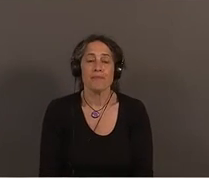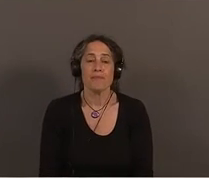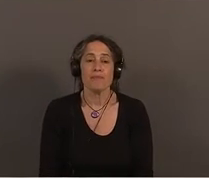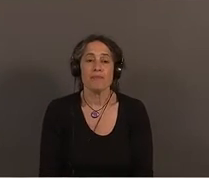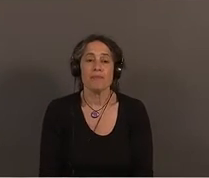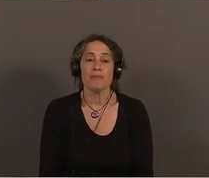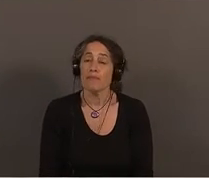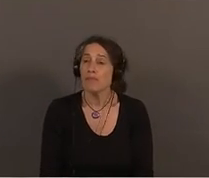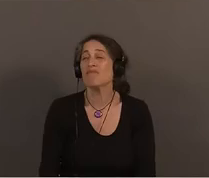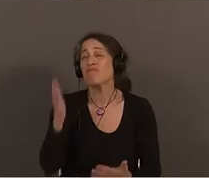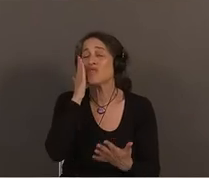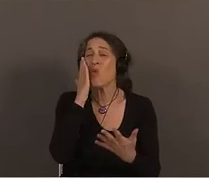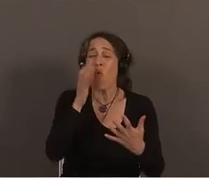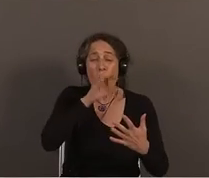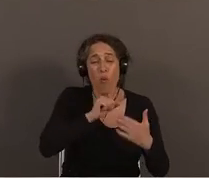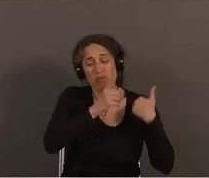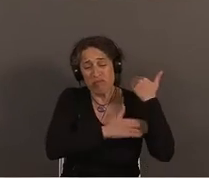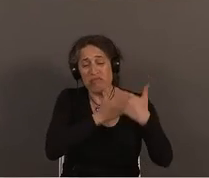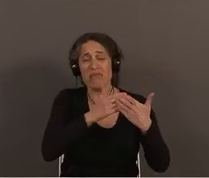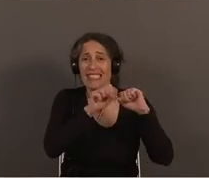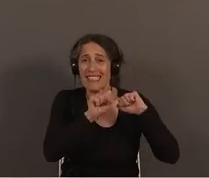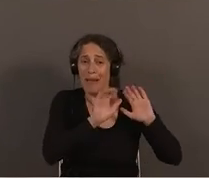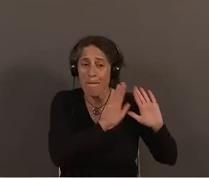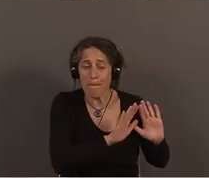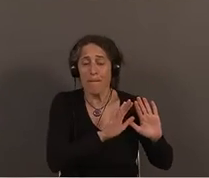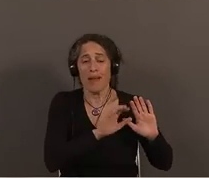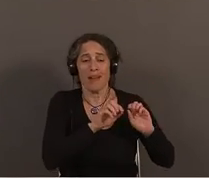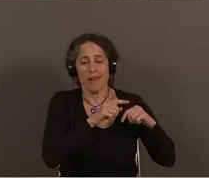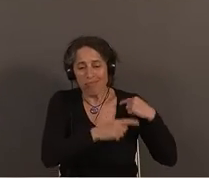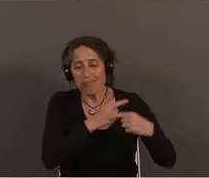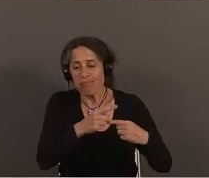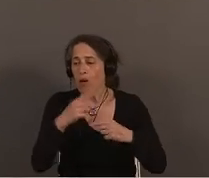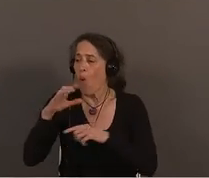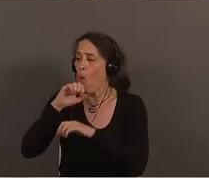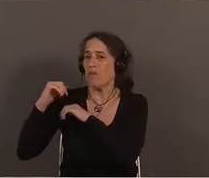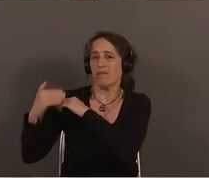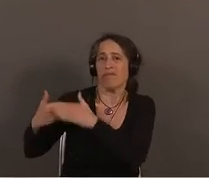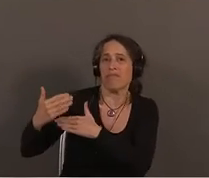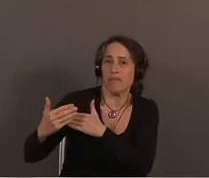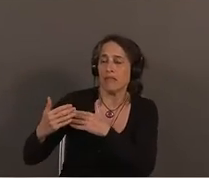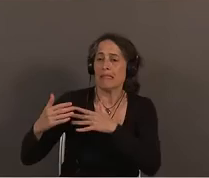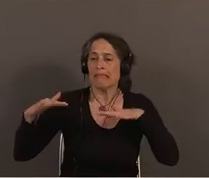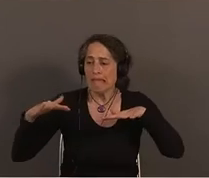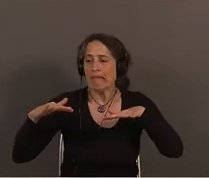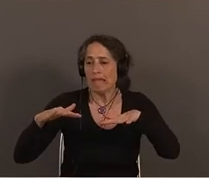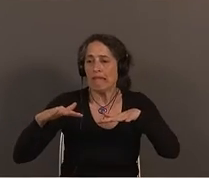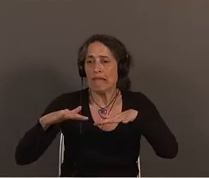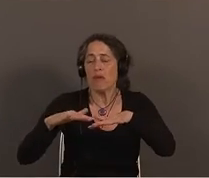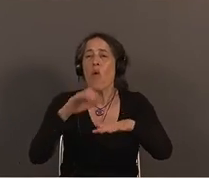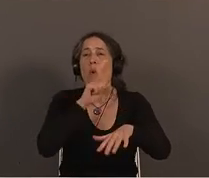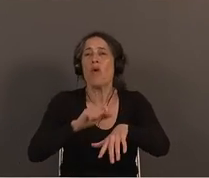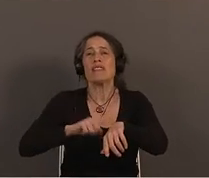which operators charge each other to host the clients, the customers of the other operator is inherited from the days